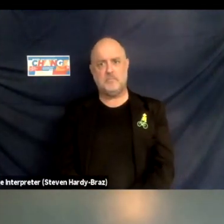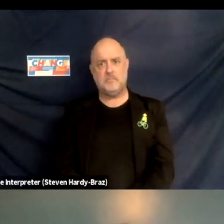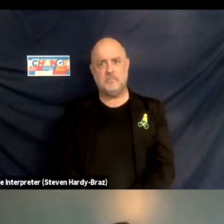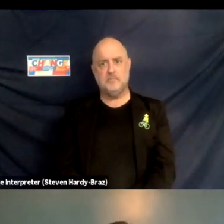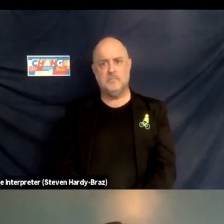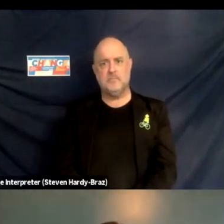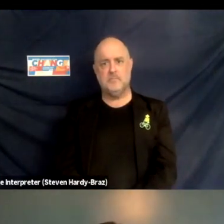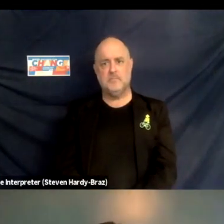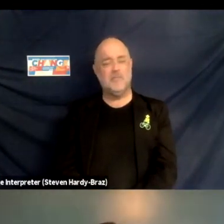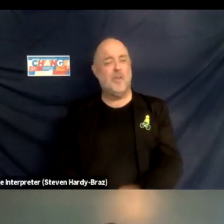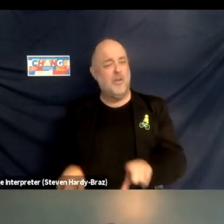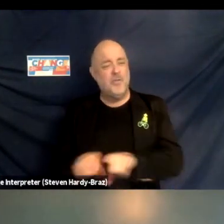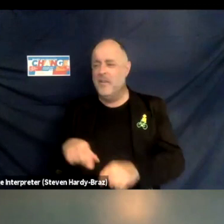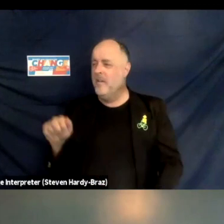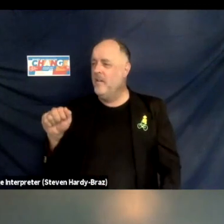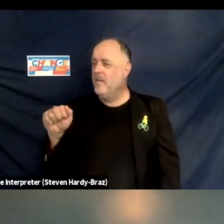allies could